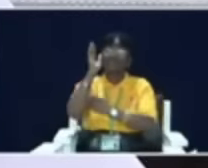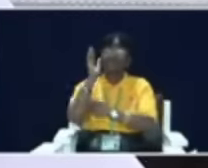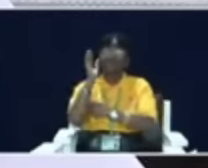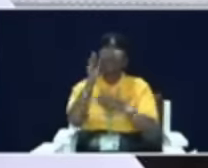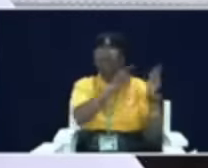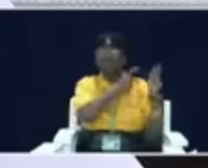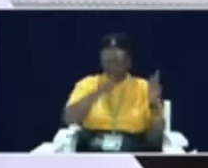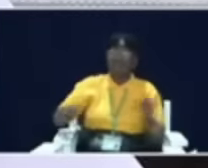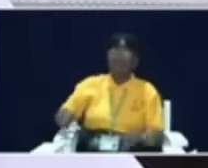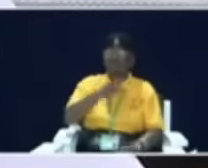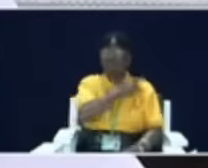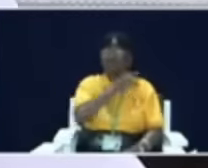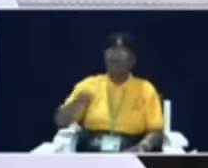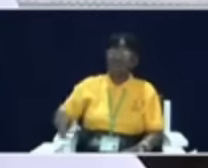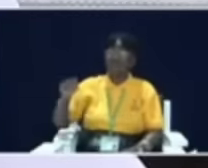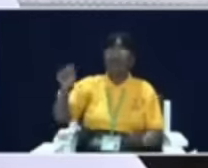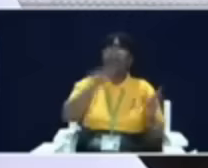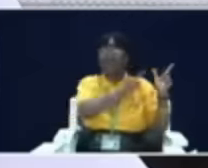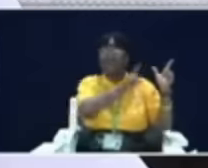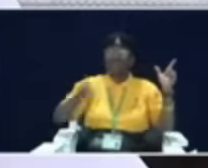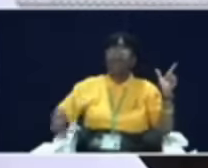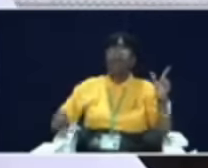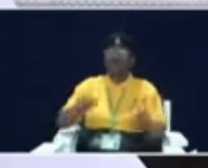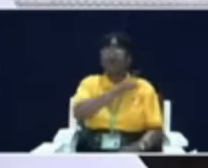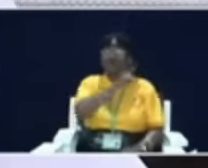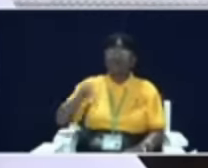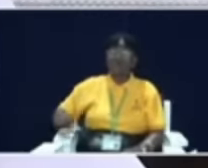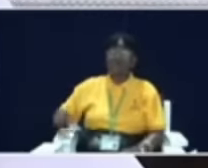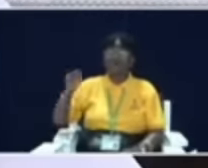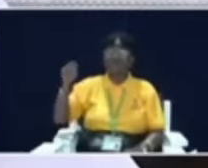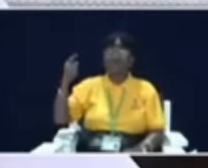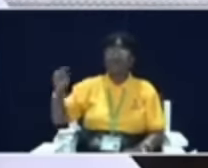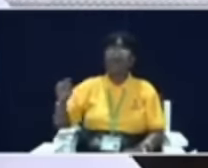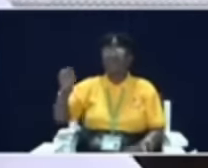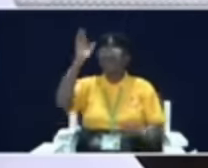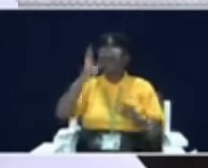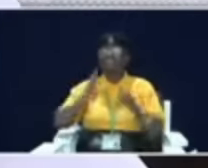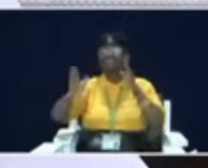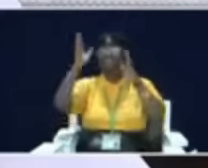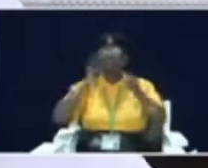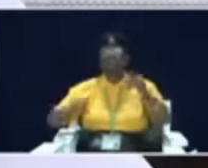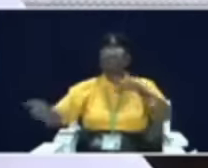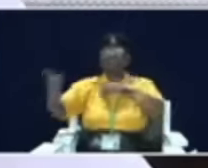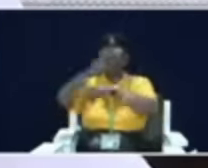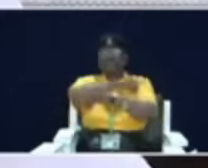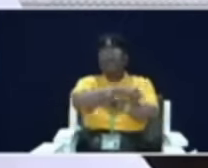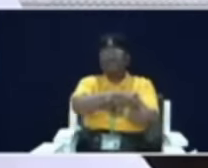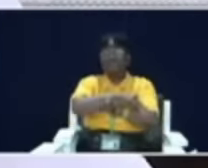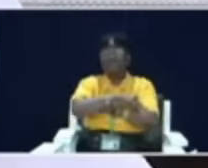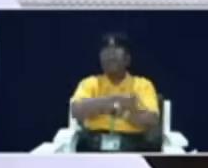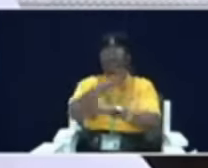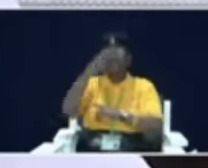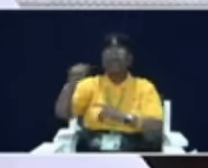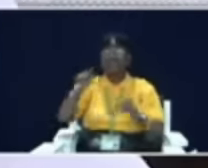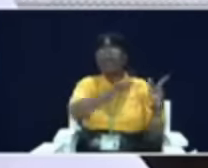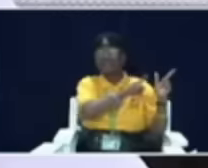King of kings, Lord of lords, the Ancient of Days, the